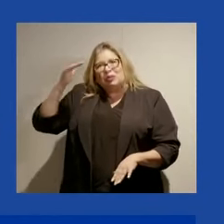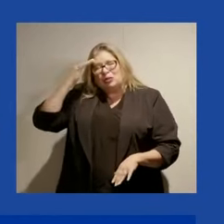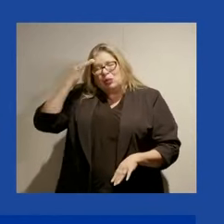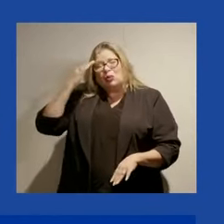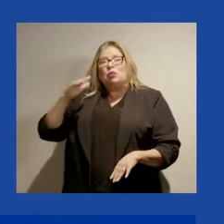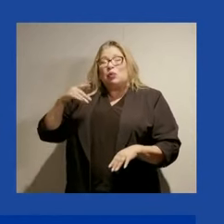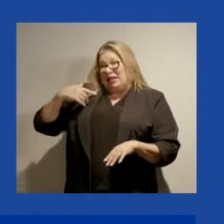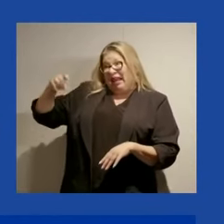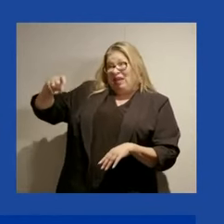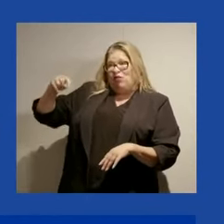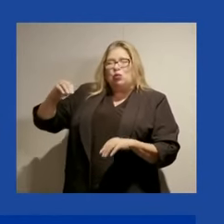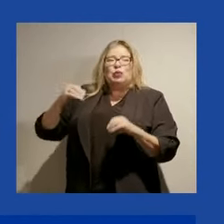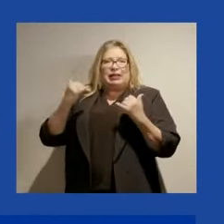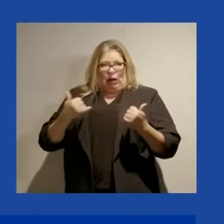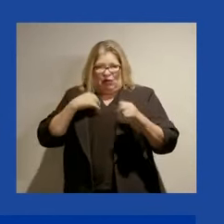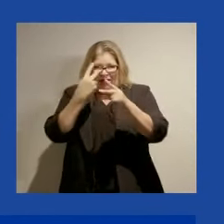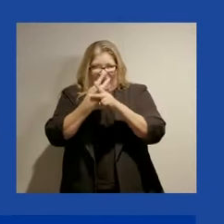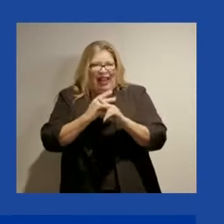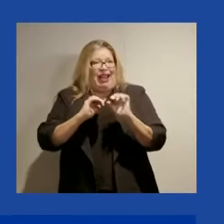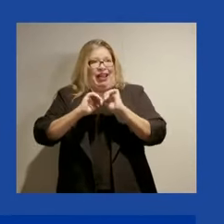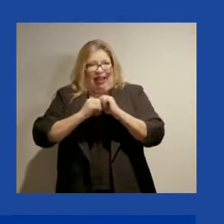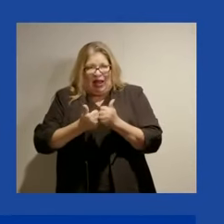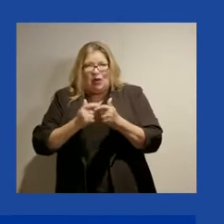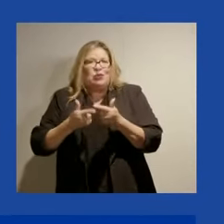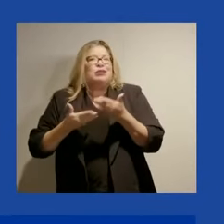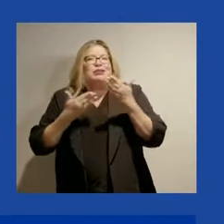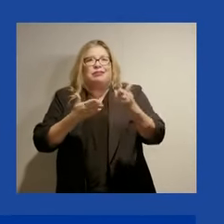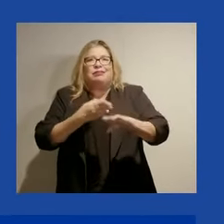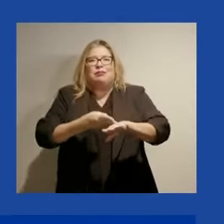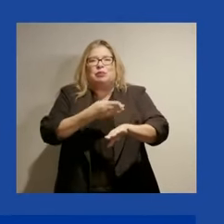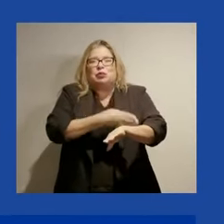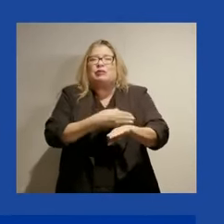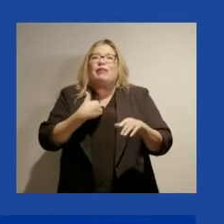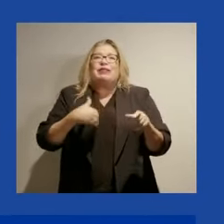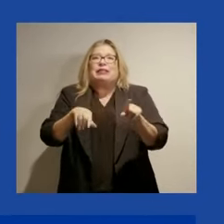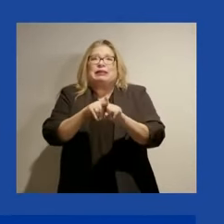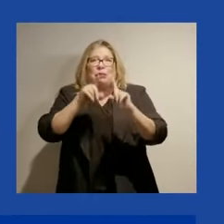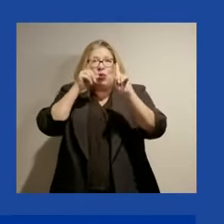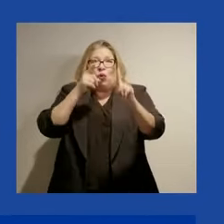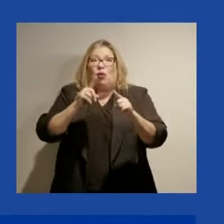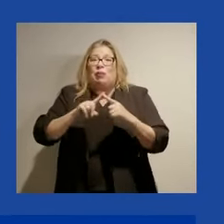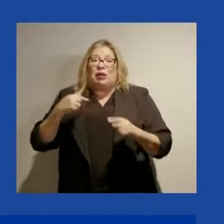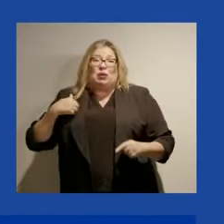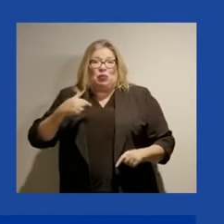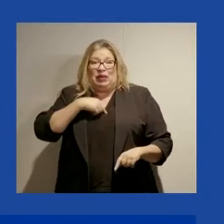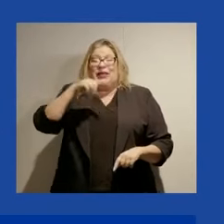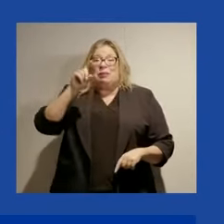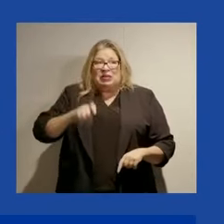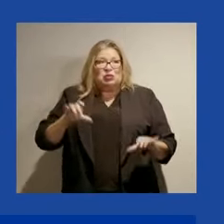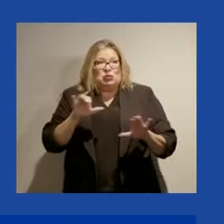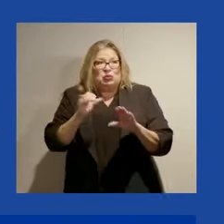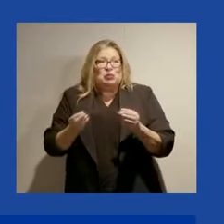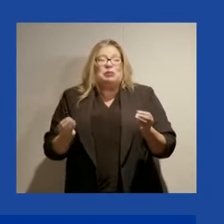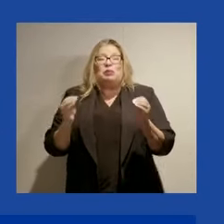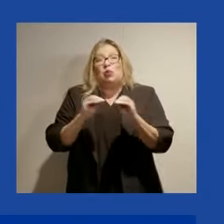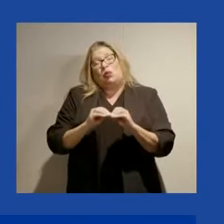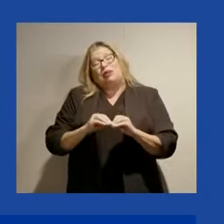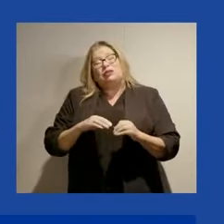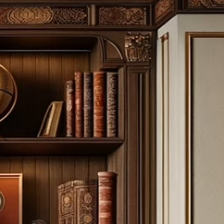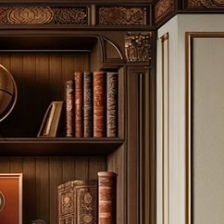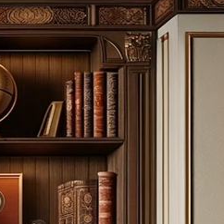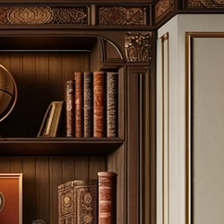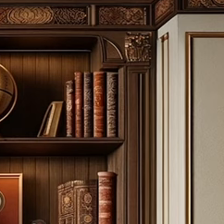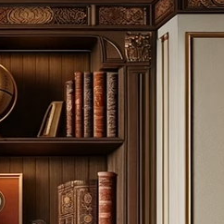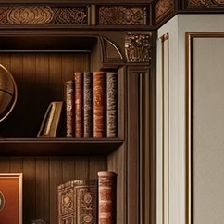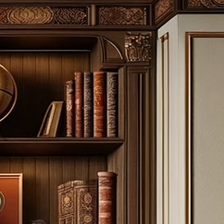how. It's the hard business. We share the same goal. But we need to do more. And so that's just something I wanted to